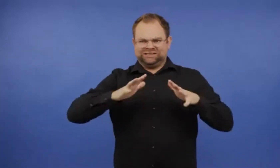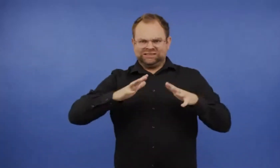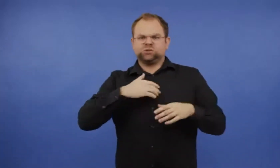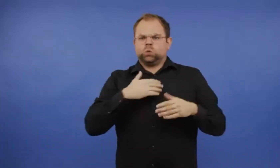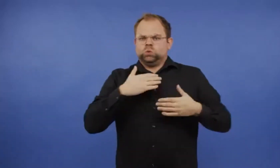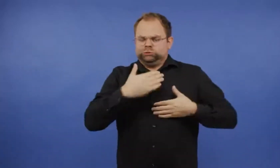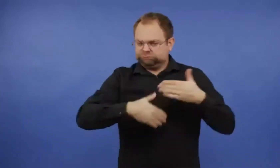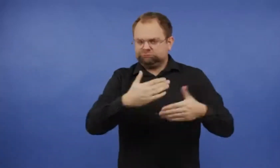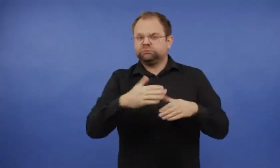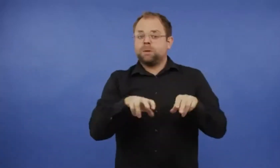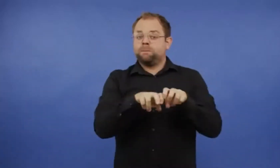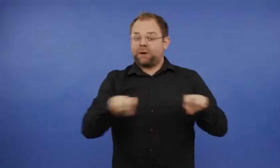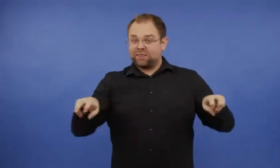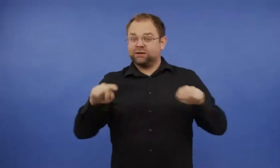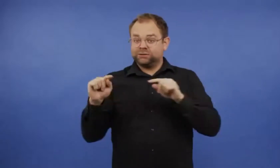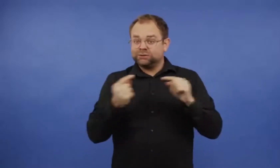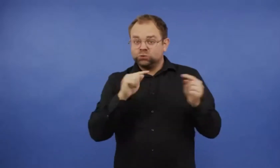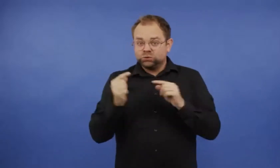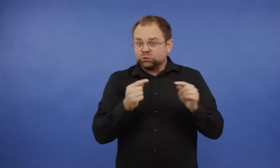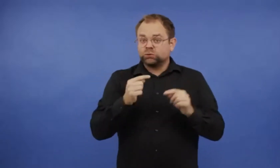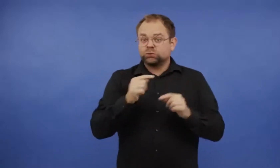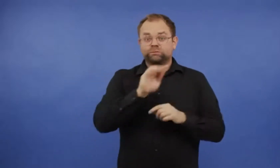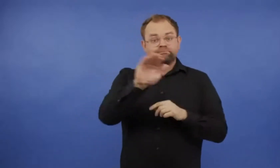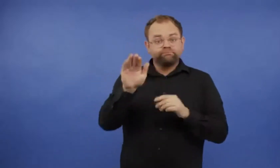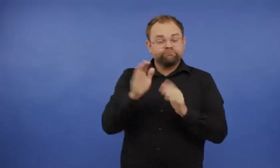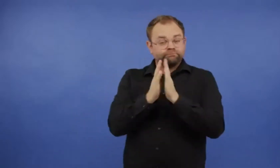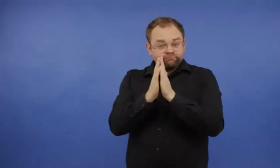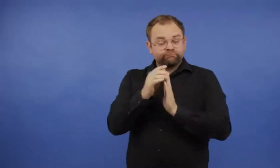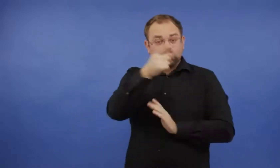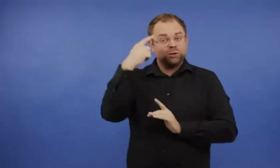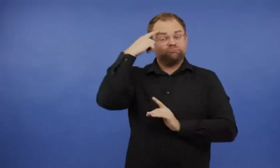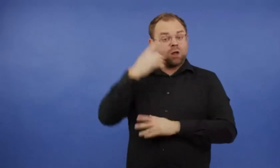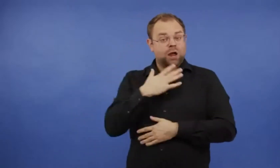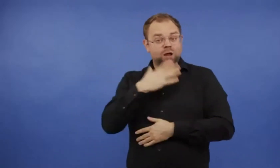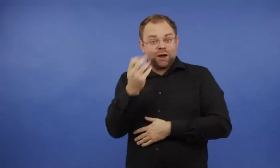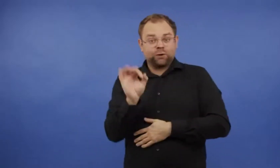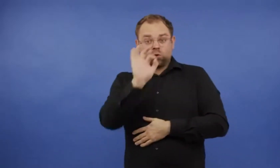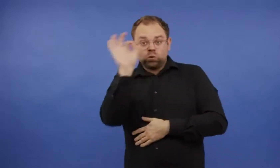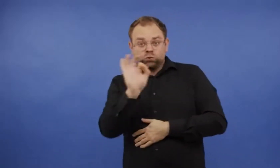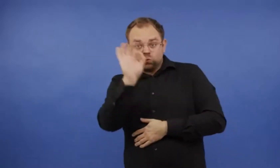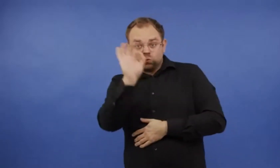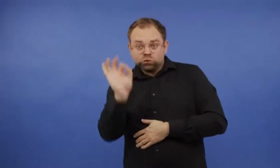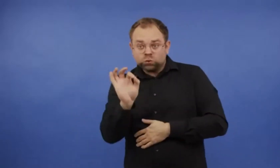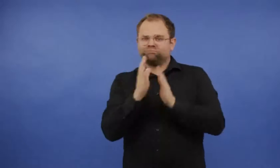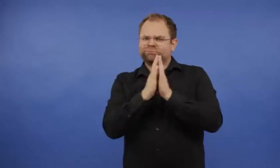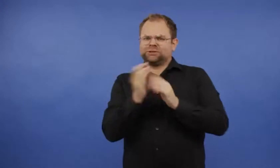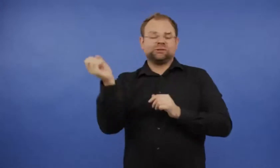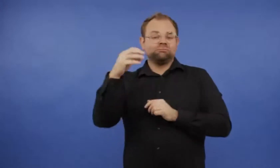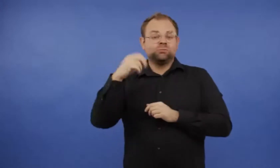Special Rapporteur on the Rights of Persons with Disabilities by the Human Rights Council at its 45th session in October